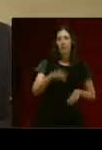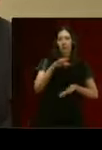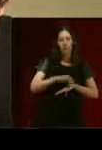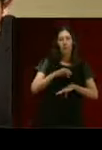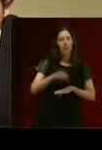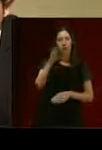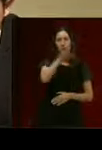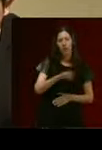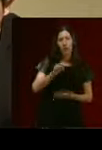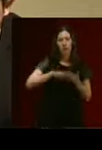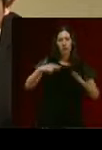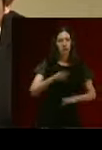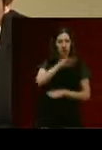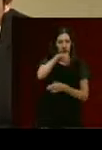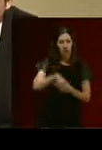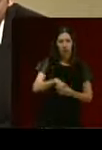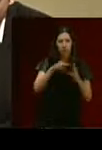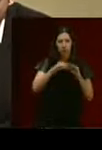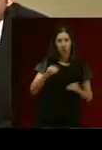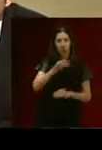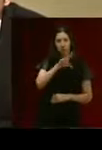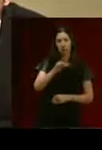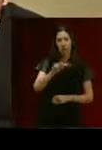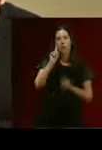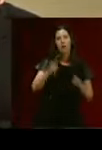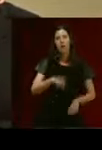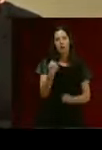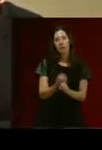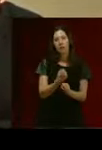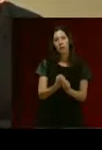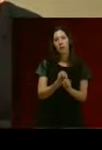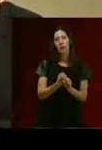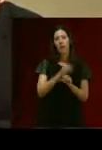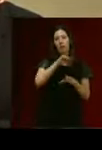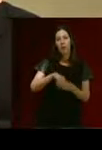Federal University in Brazil. He has a PhD in